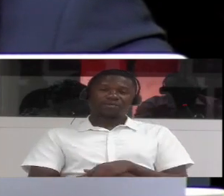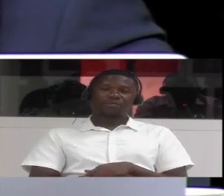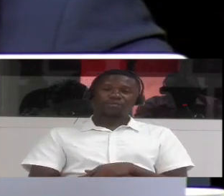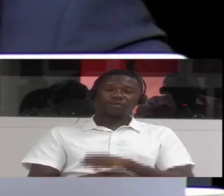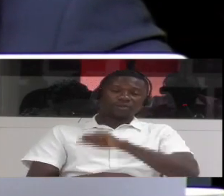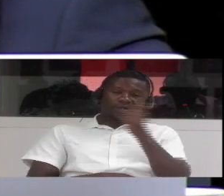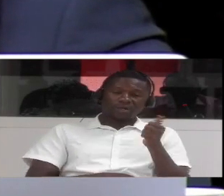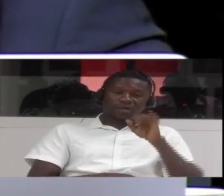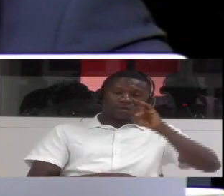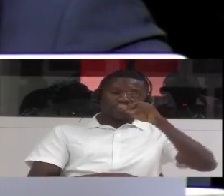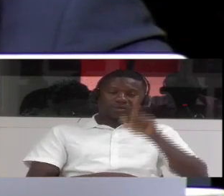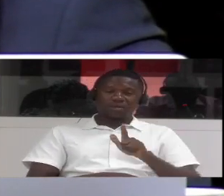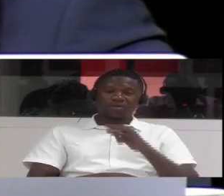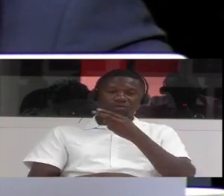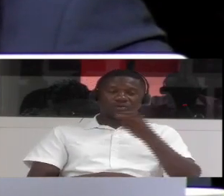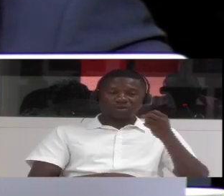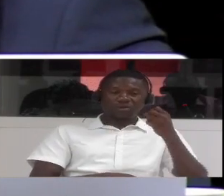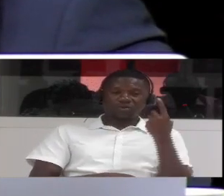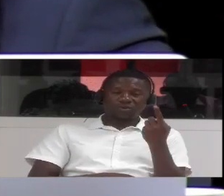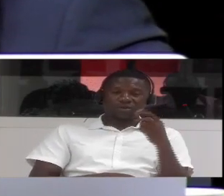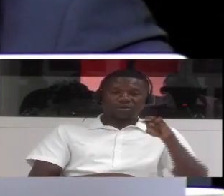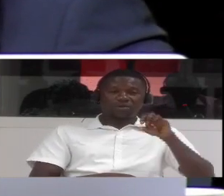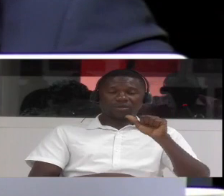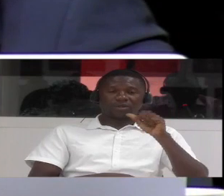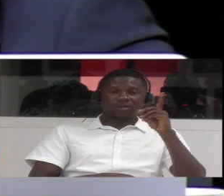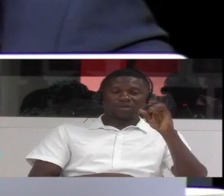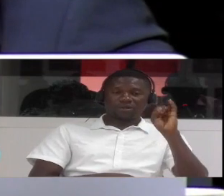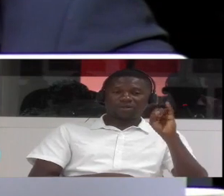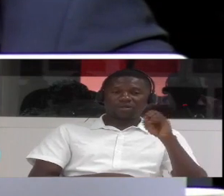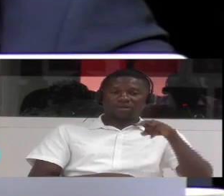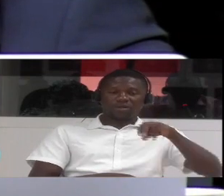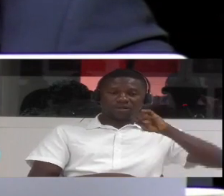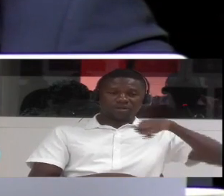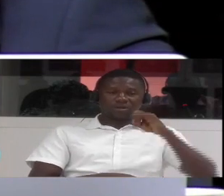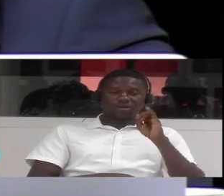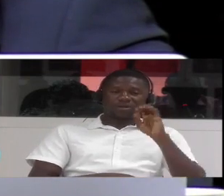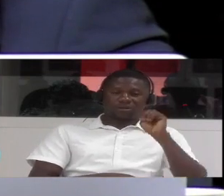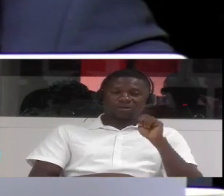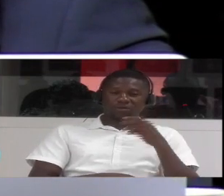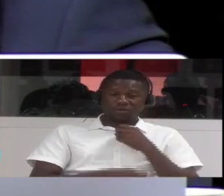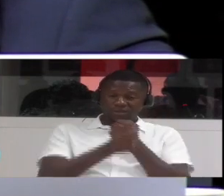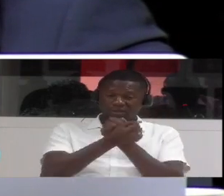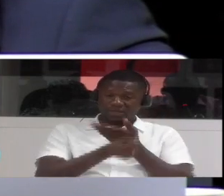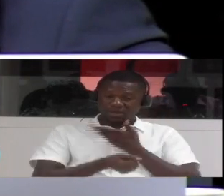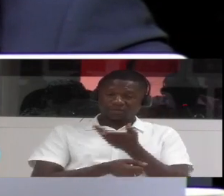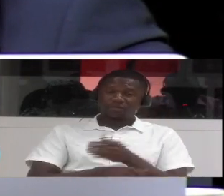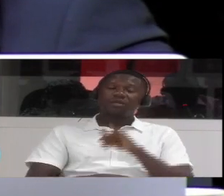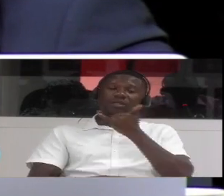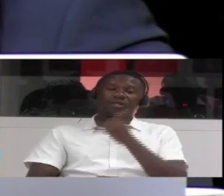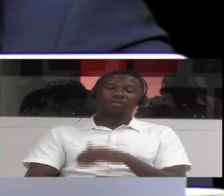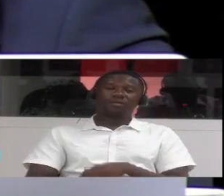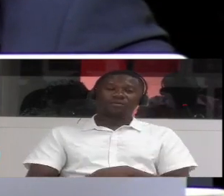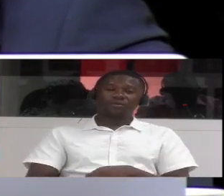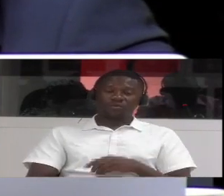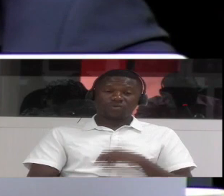July 2001, Madi Njai was also arrested, a journalist? Yes. Could you tell us about that too? So Madi